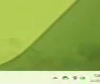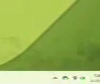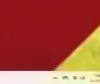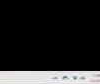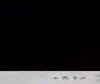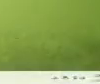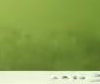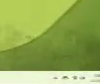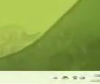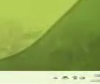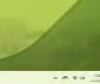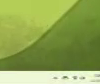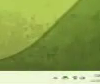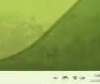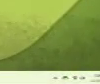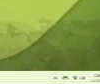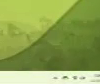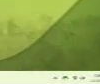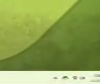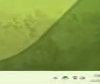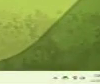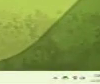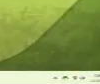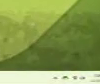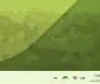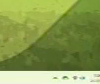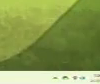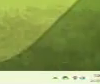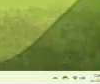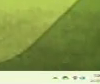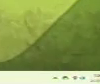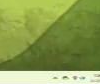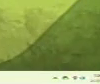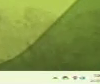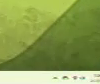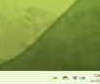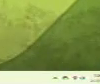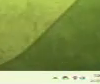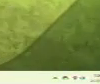Spoken word from Deeper Life High School.